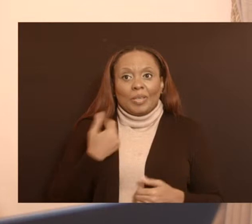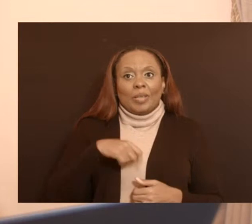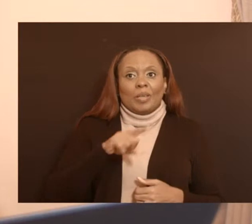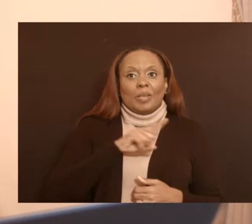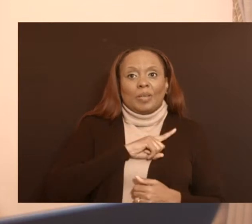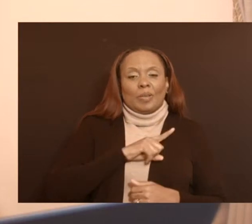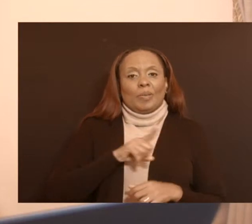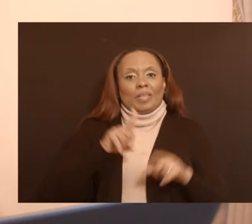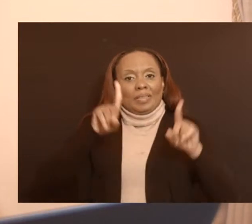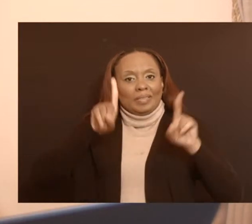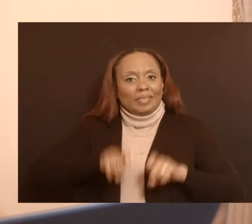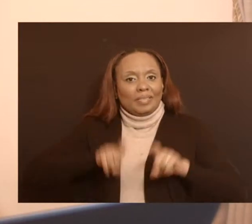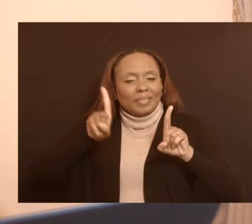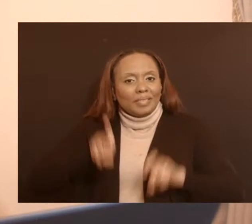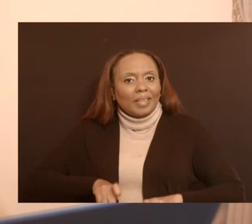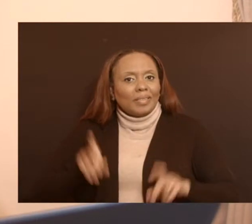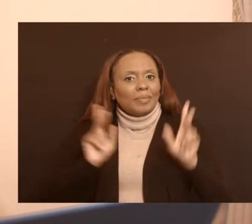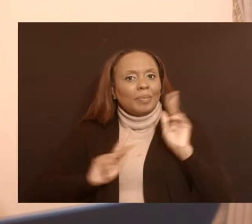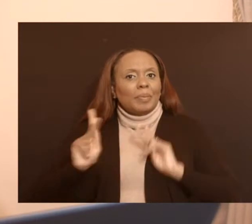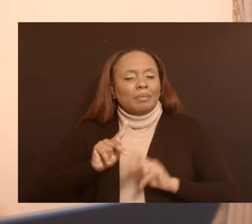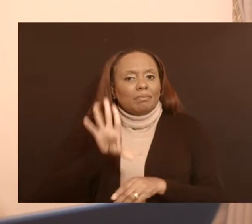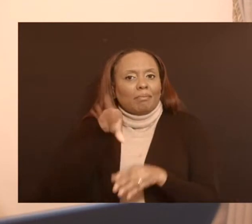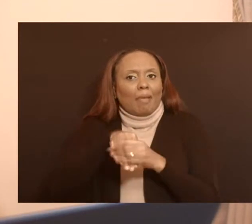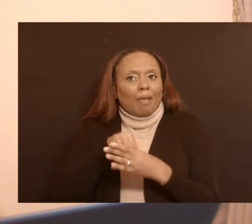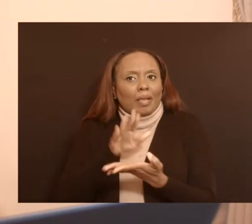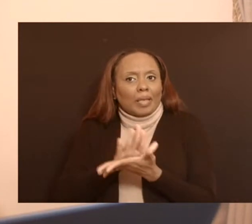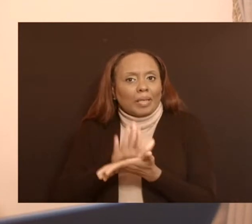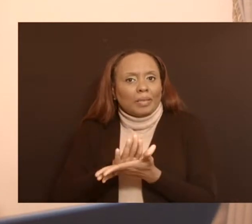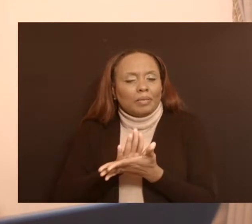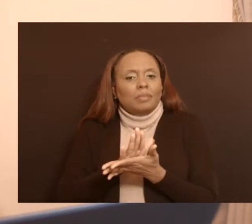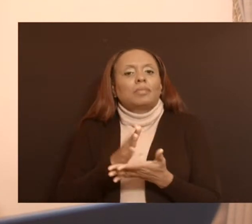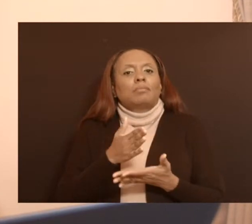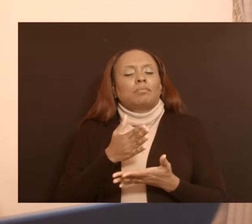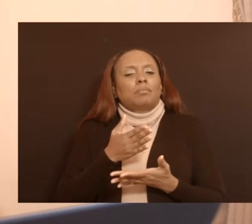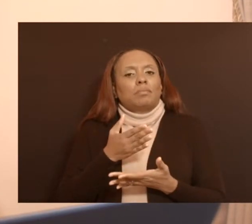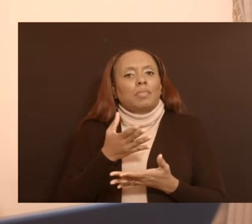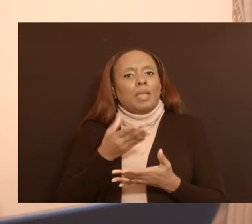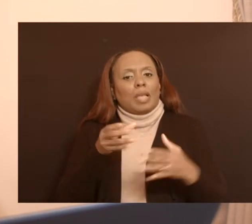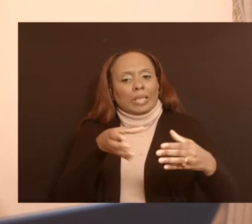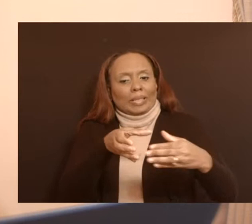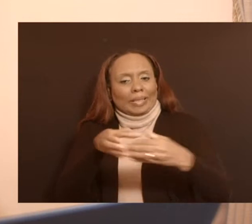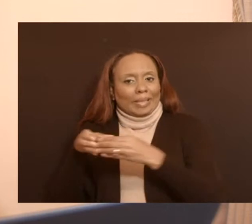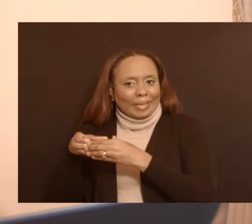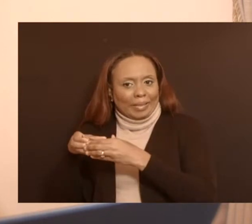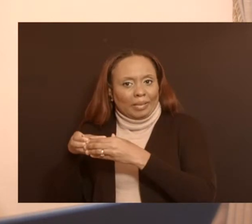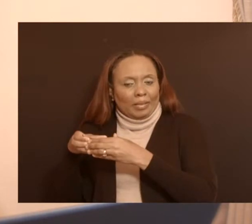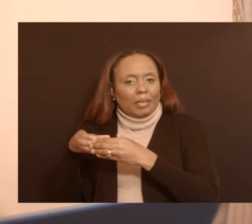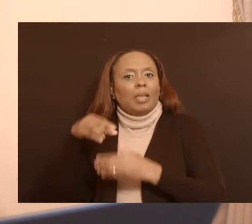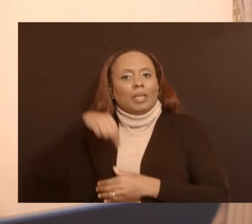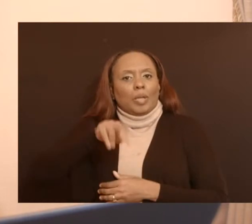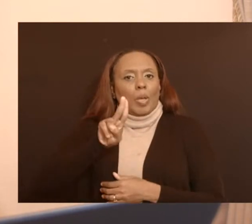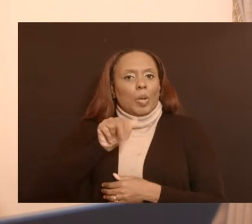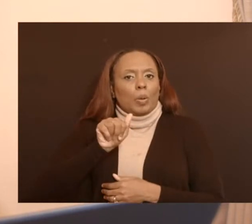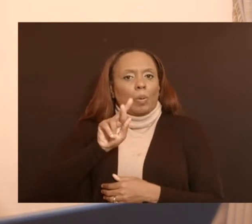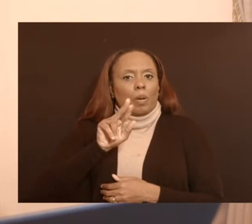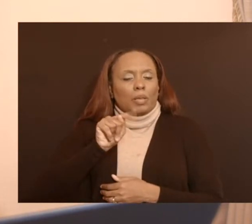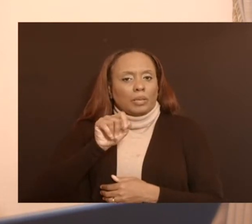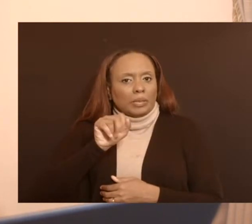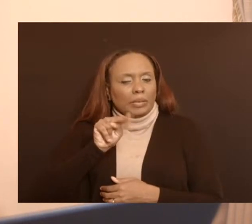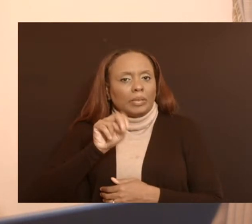close contacts, but we quarantine the close contacts, but we also have to test everybody that